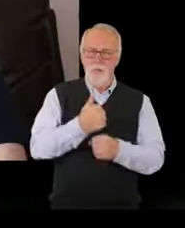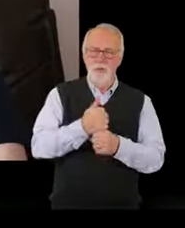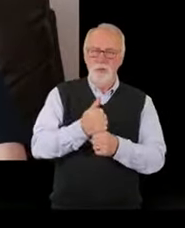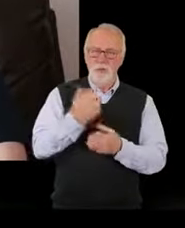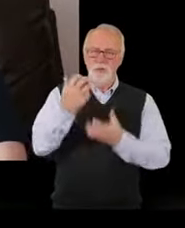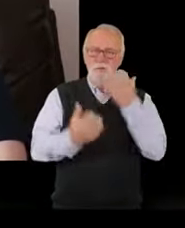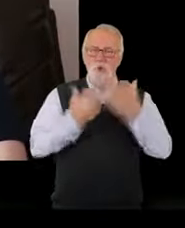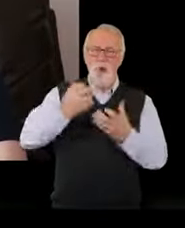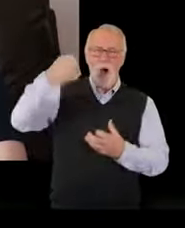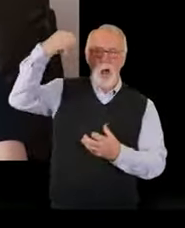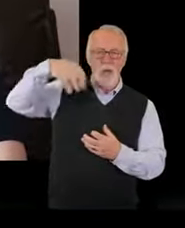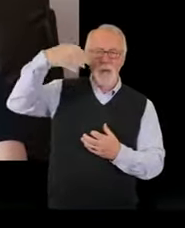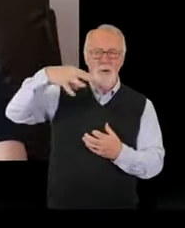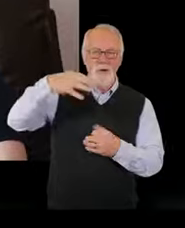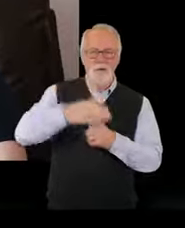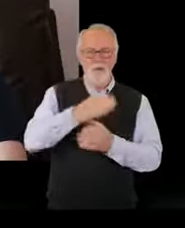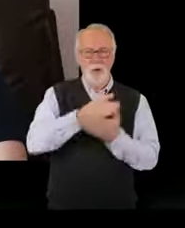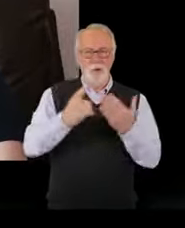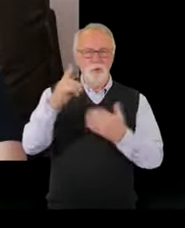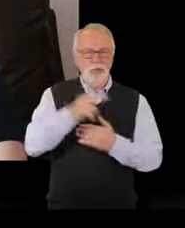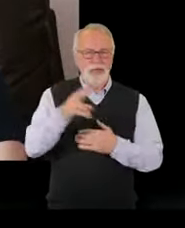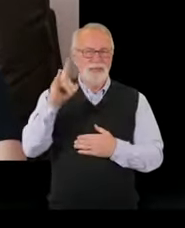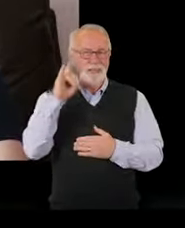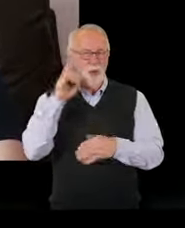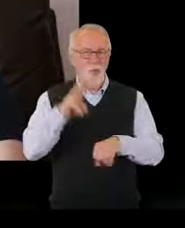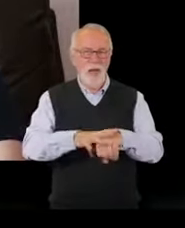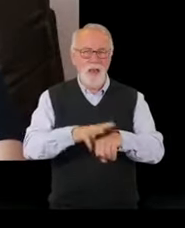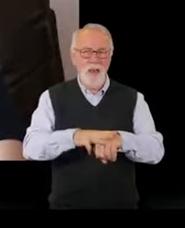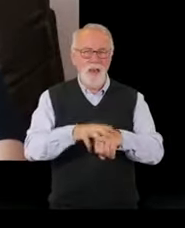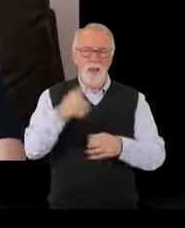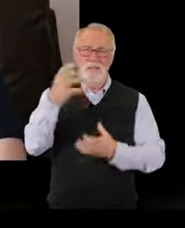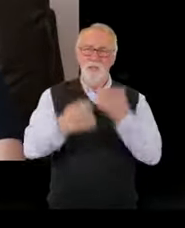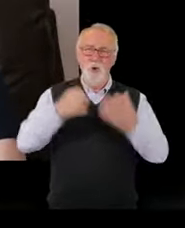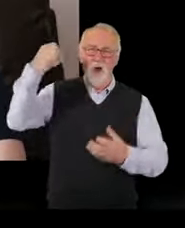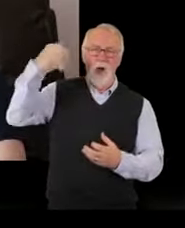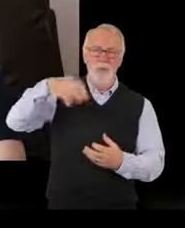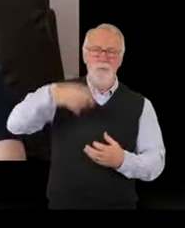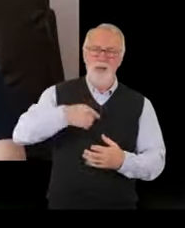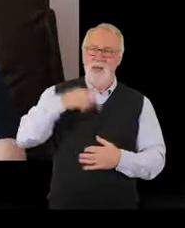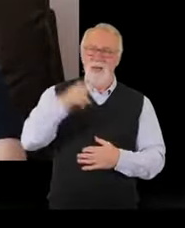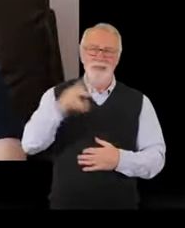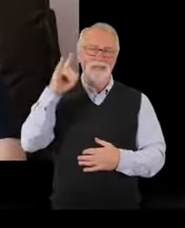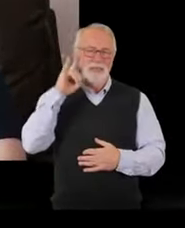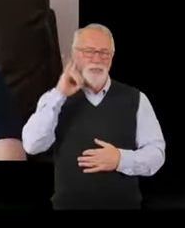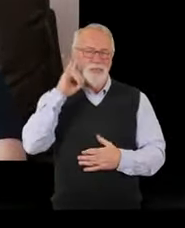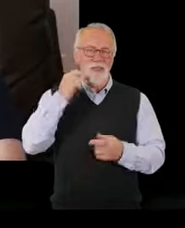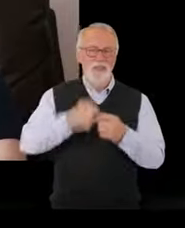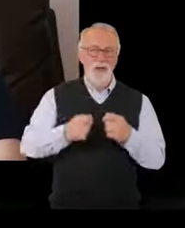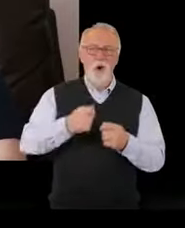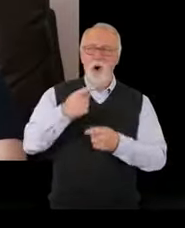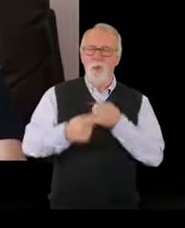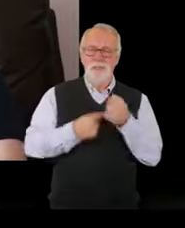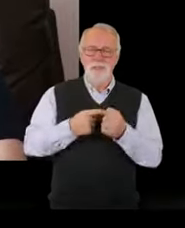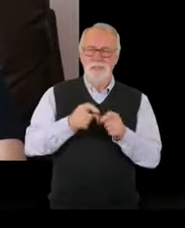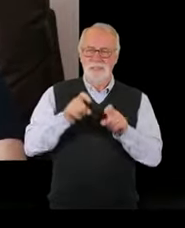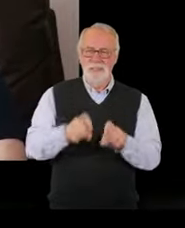smoke alarms. As someone who can't hear too well, smoke alarms, I just cannot hear them. So I've always spent most